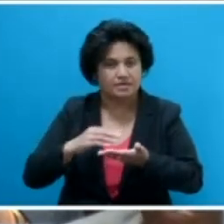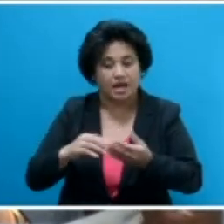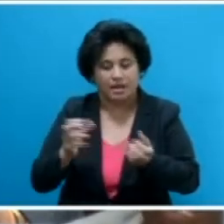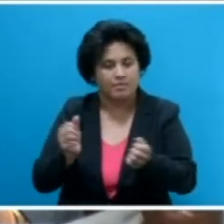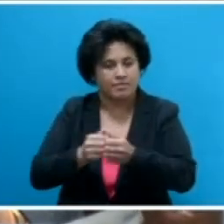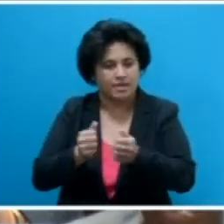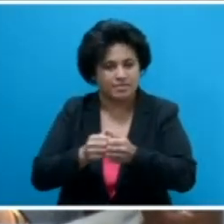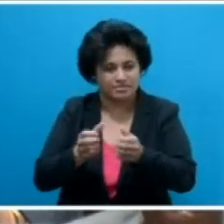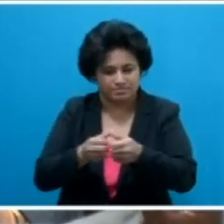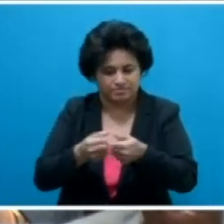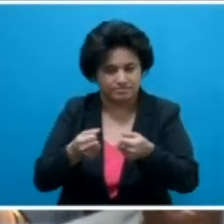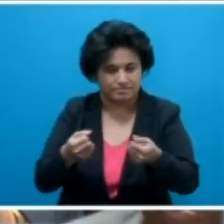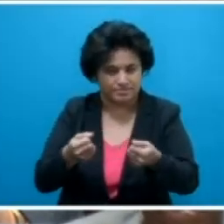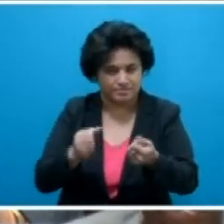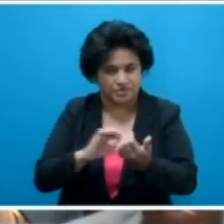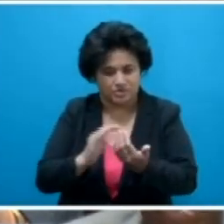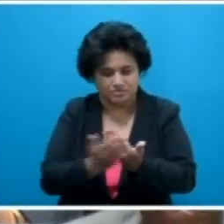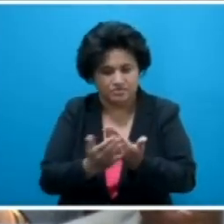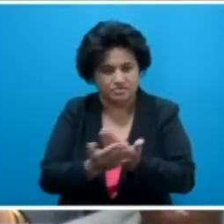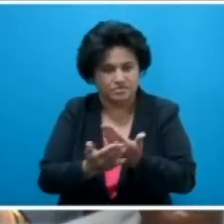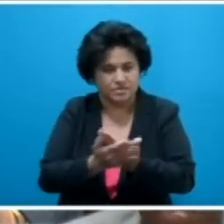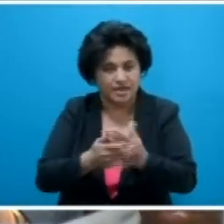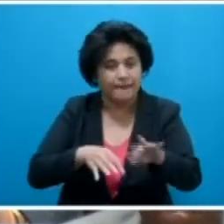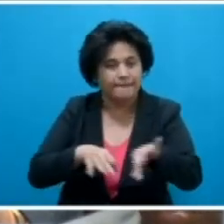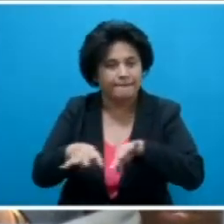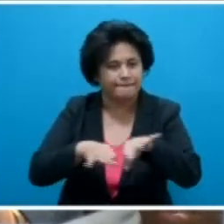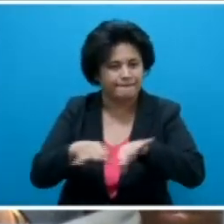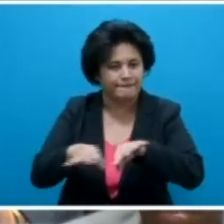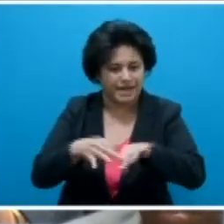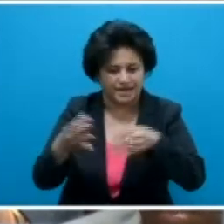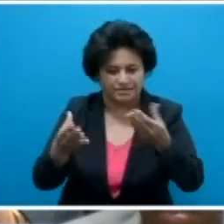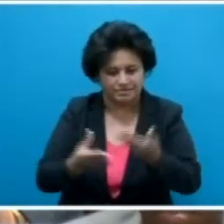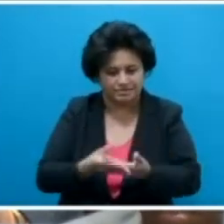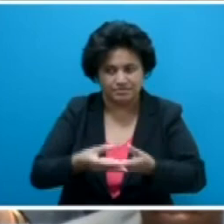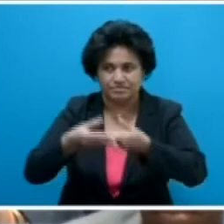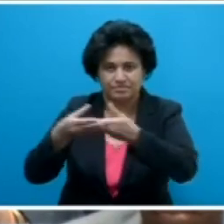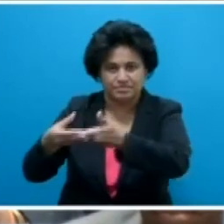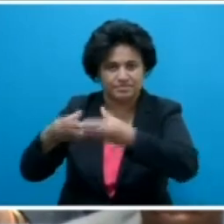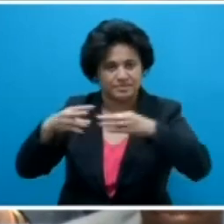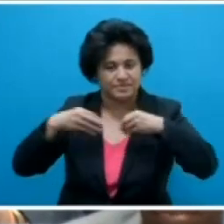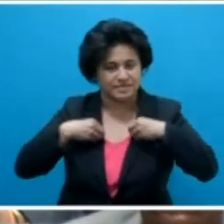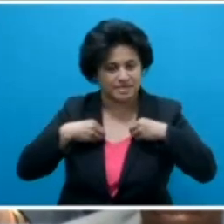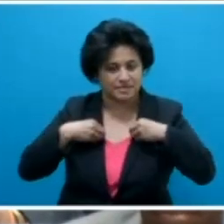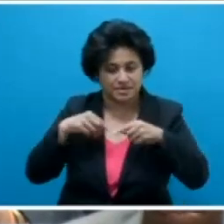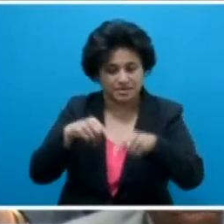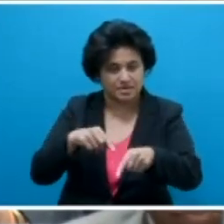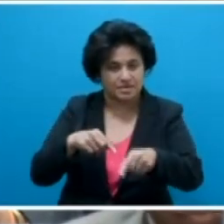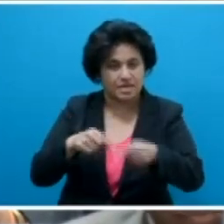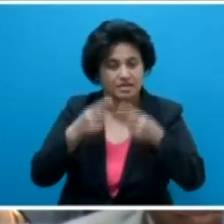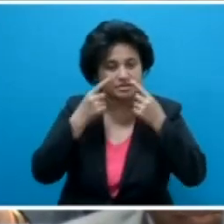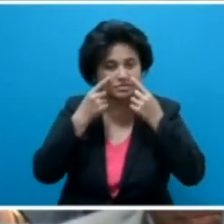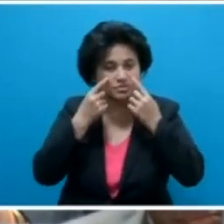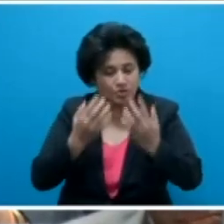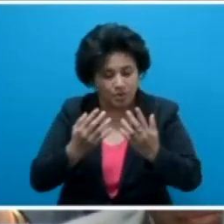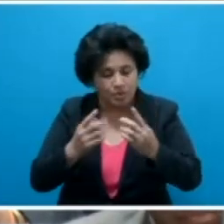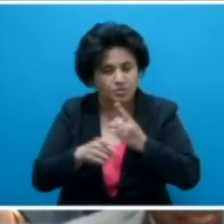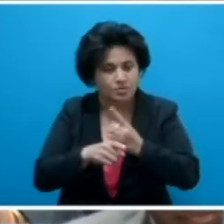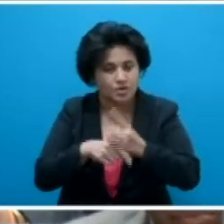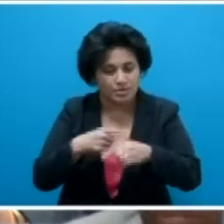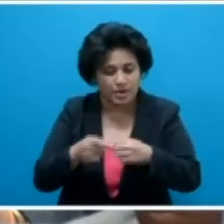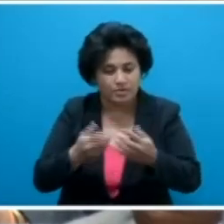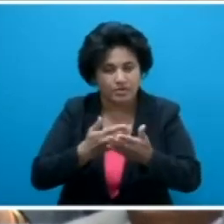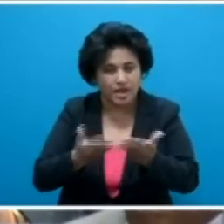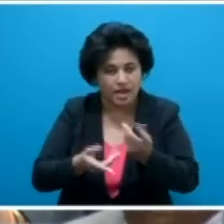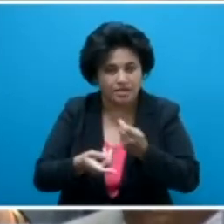document lays out the plan for Fiji to develop its capabilities to eventually trade in carbon.